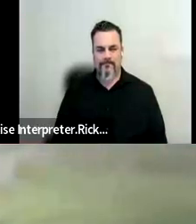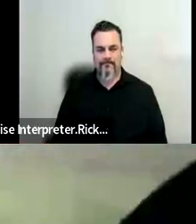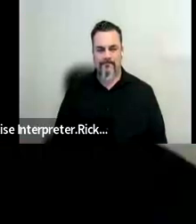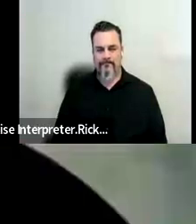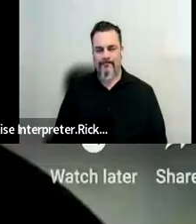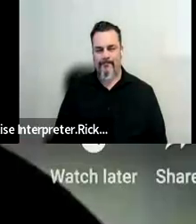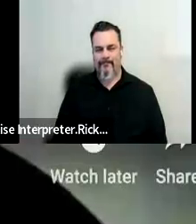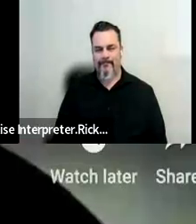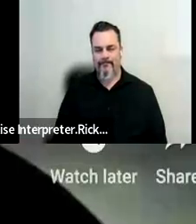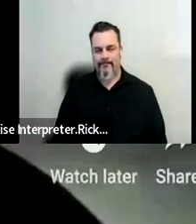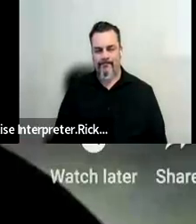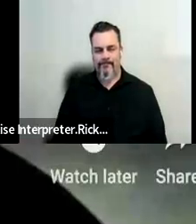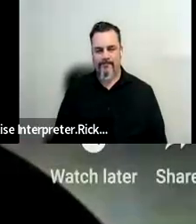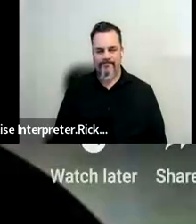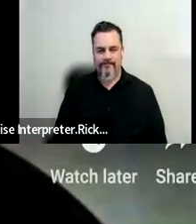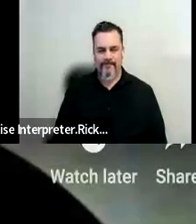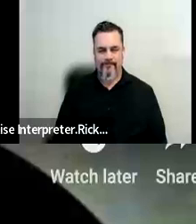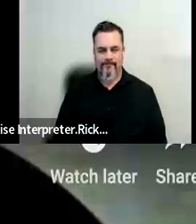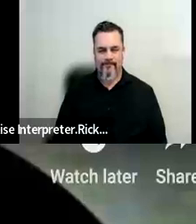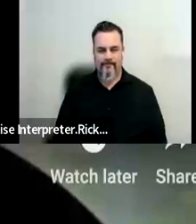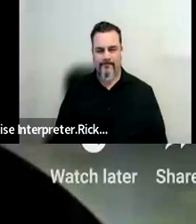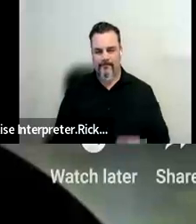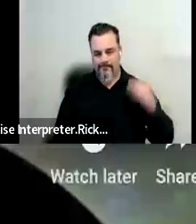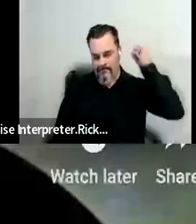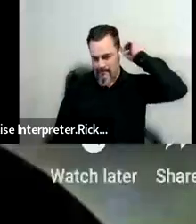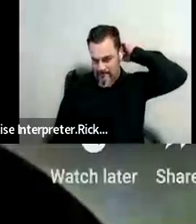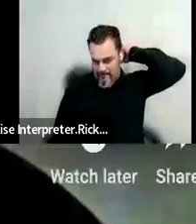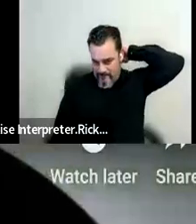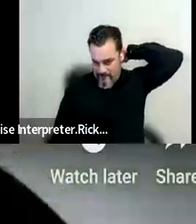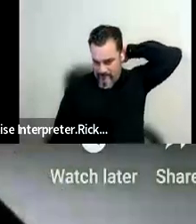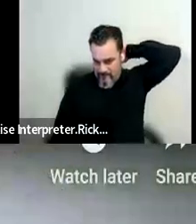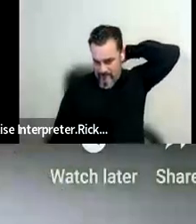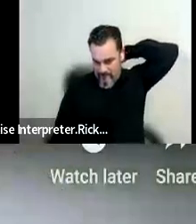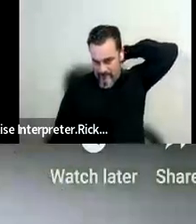You see, disability is a natural part of the human experience.